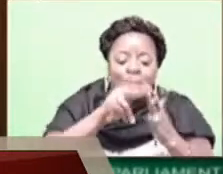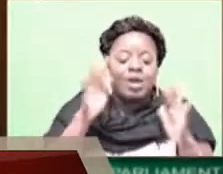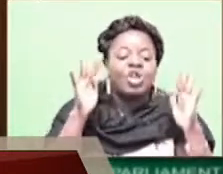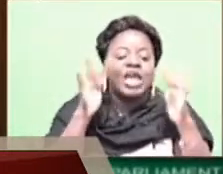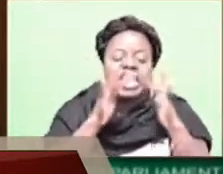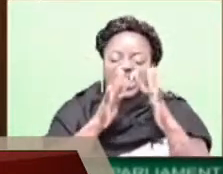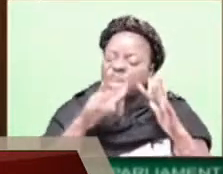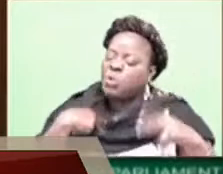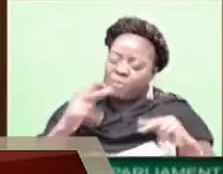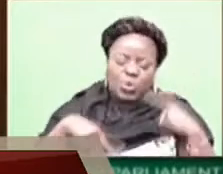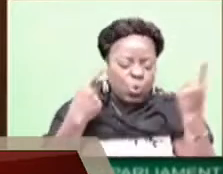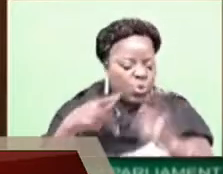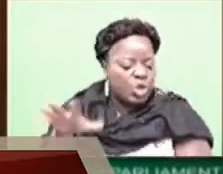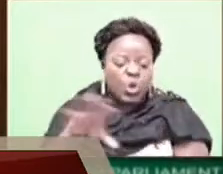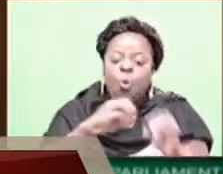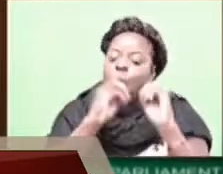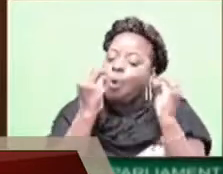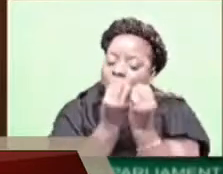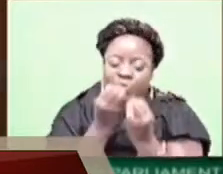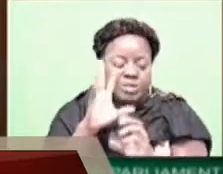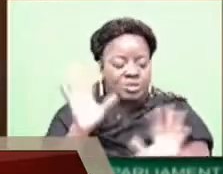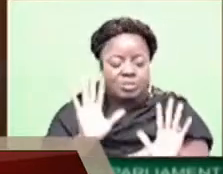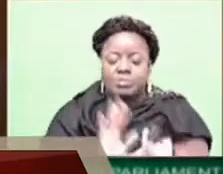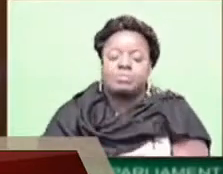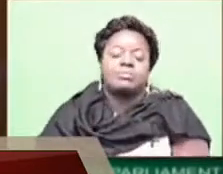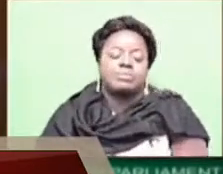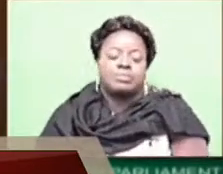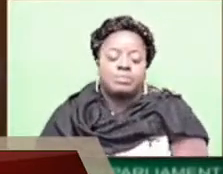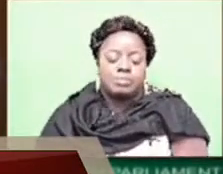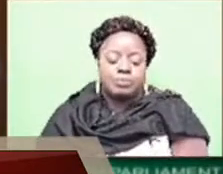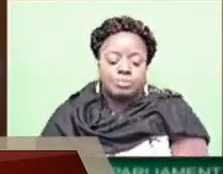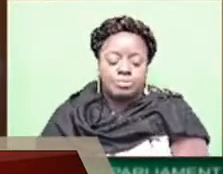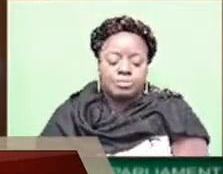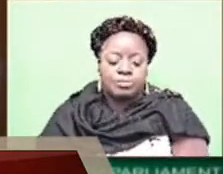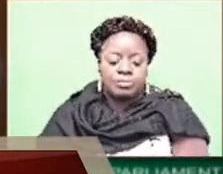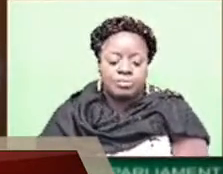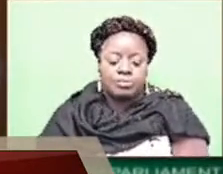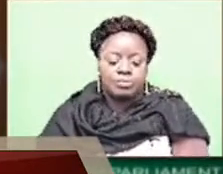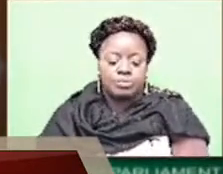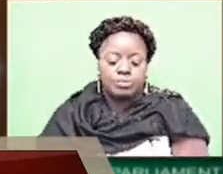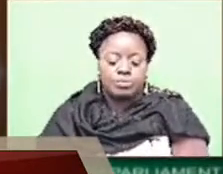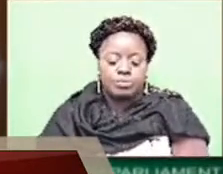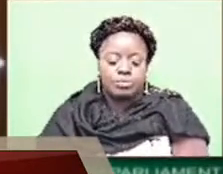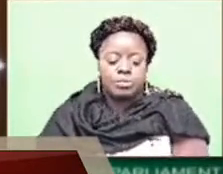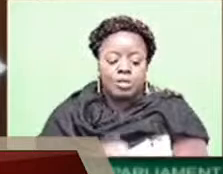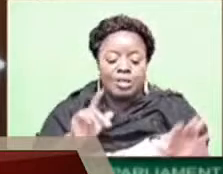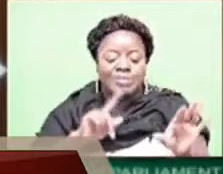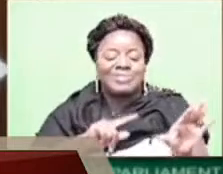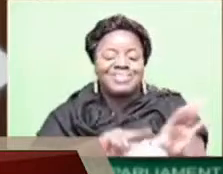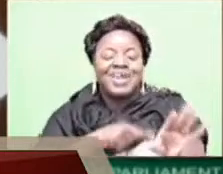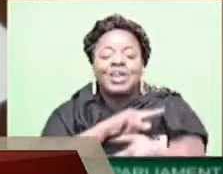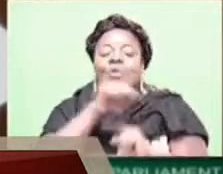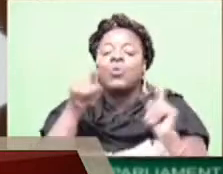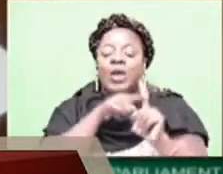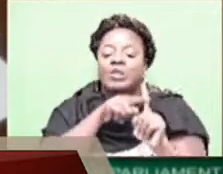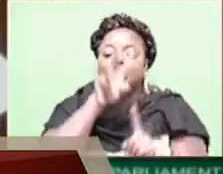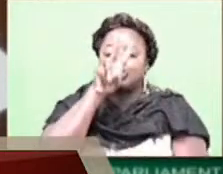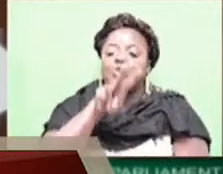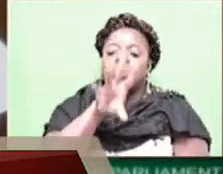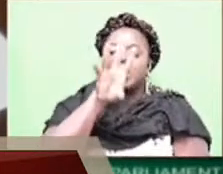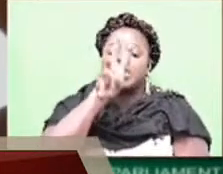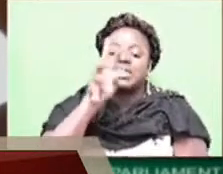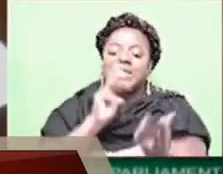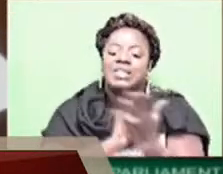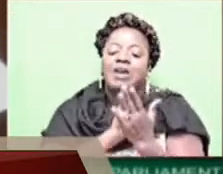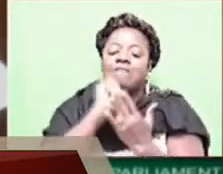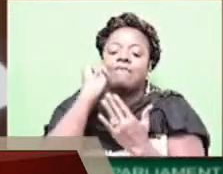as we speak. It was so proclaimed and put into effect on the 26th of May, 2020. So there's